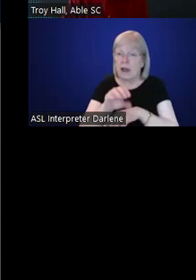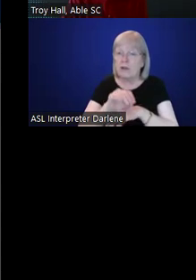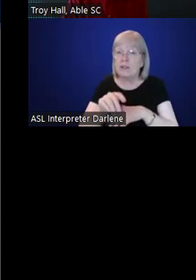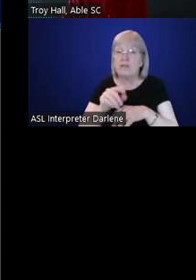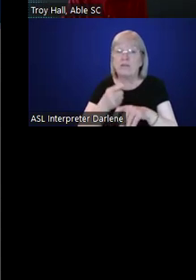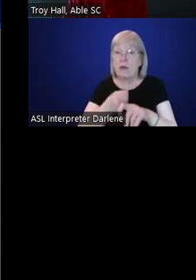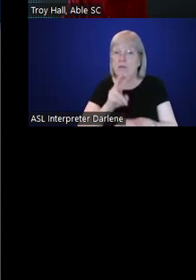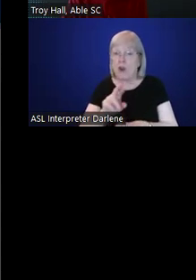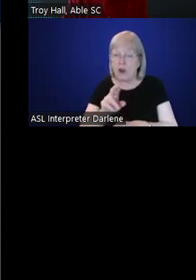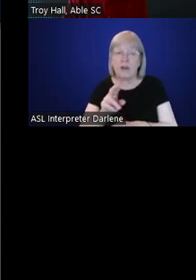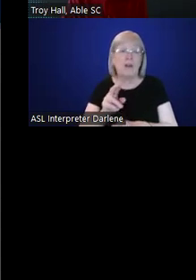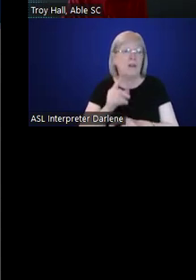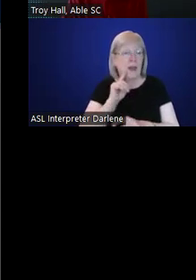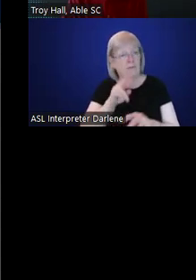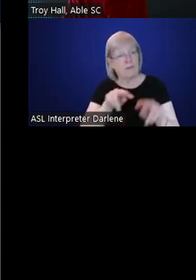assess consumers' abilities